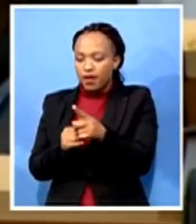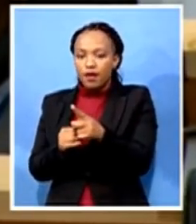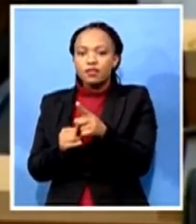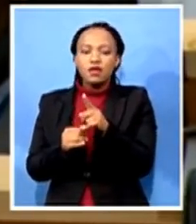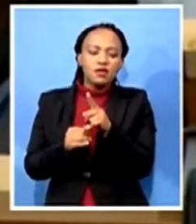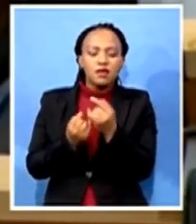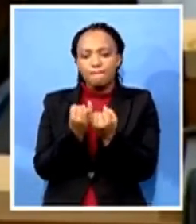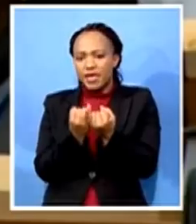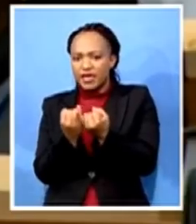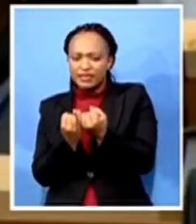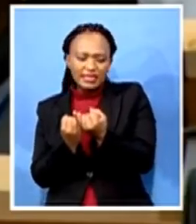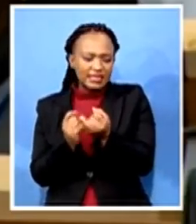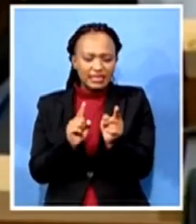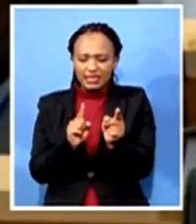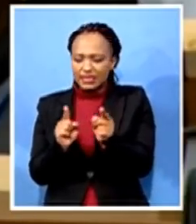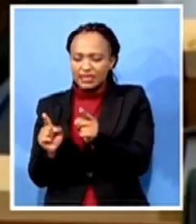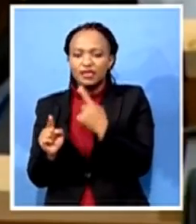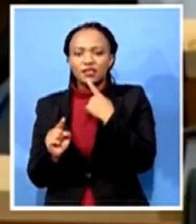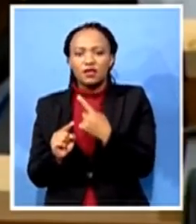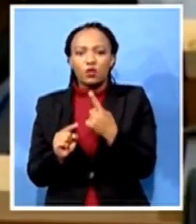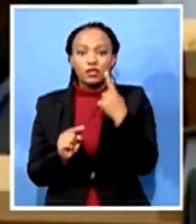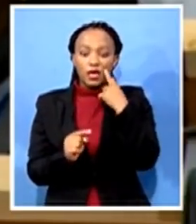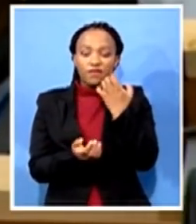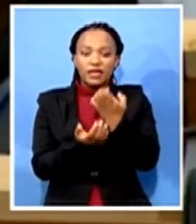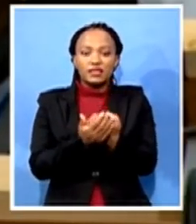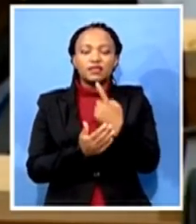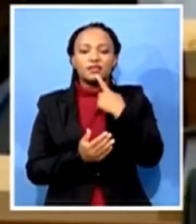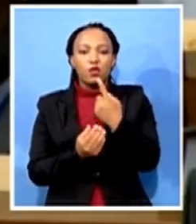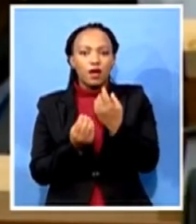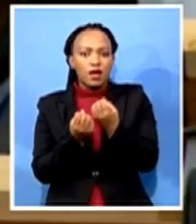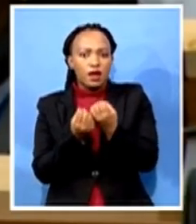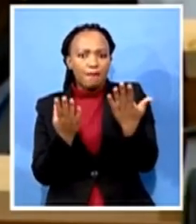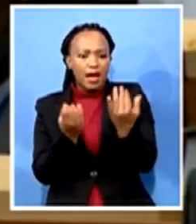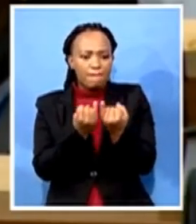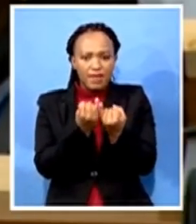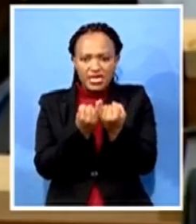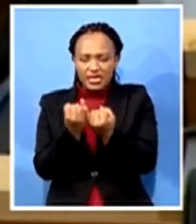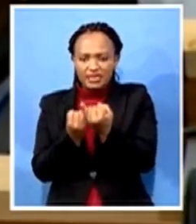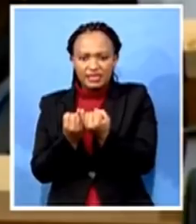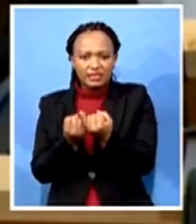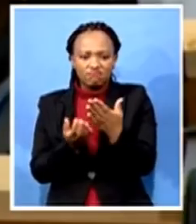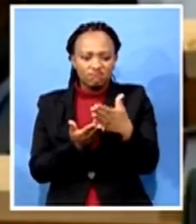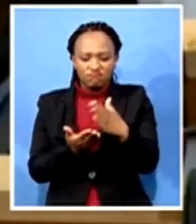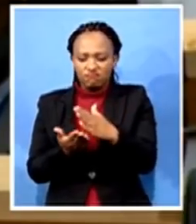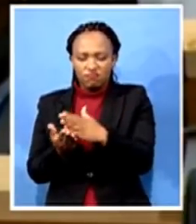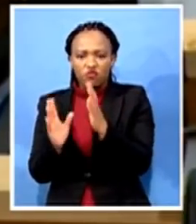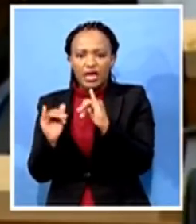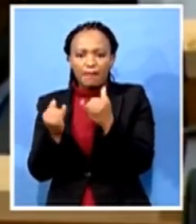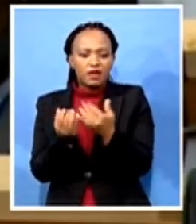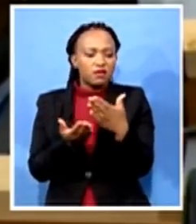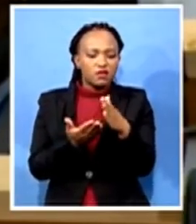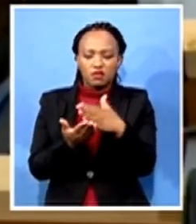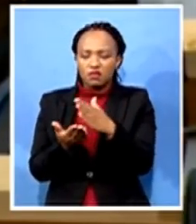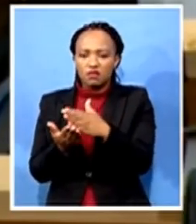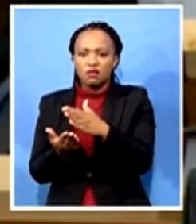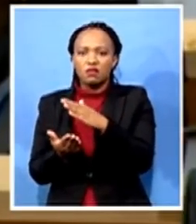evidence has been that a number of bids were disqualified. Let me just put the numbers to you